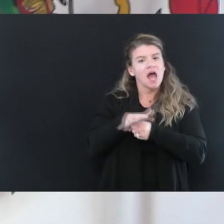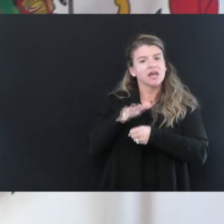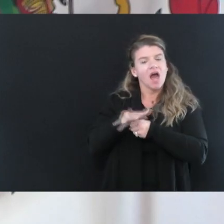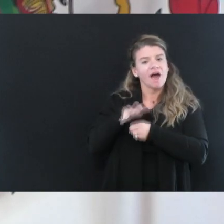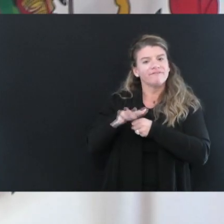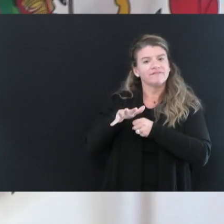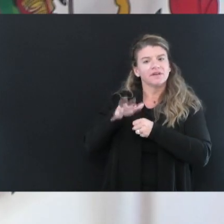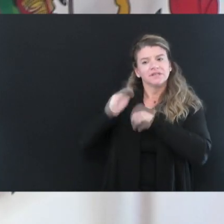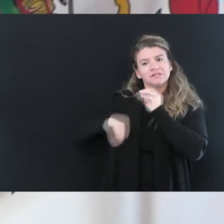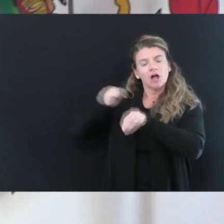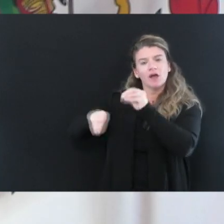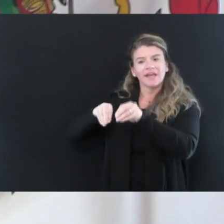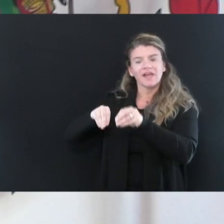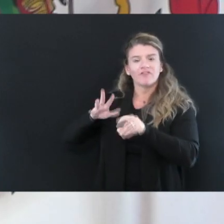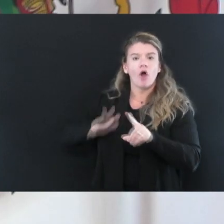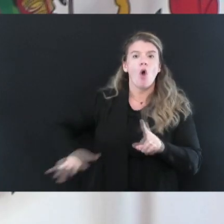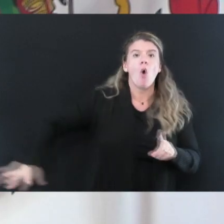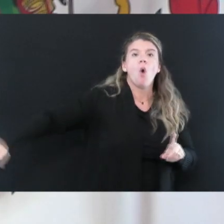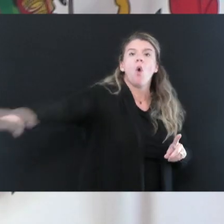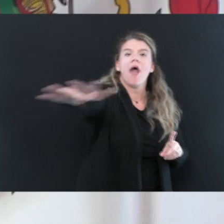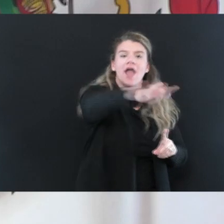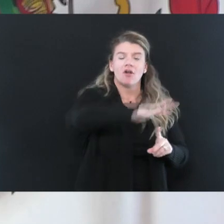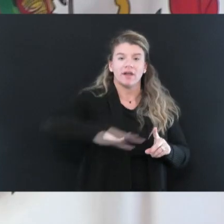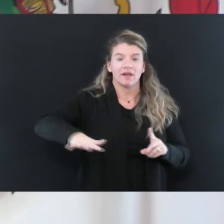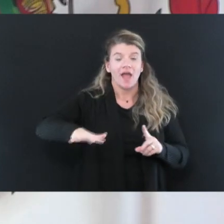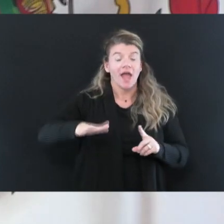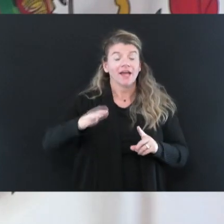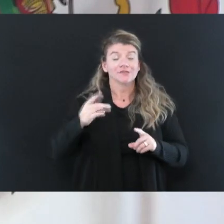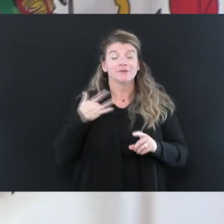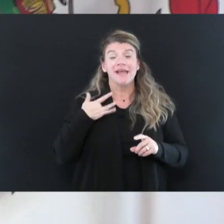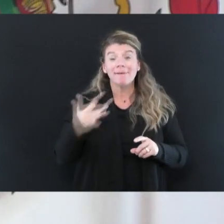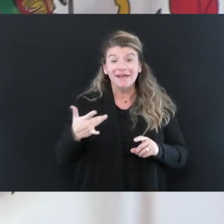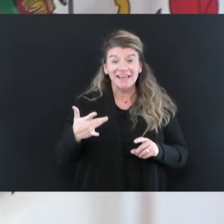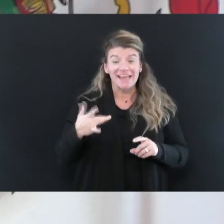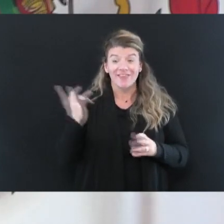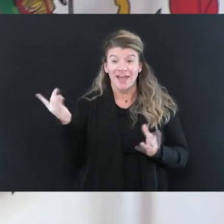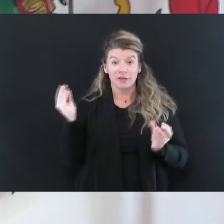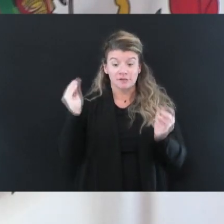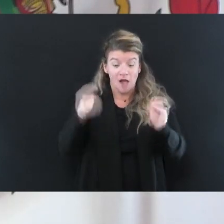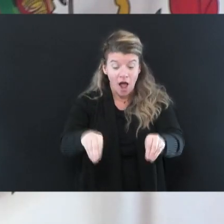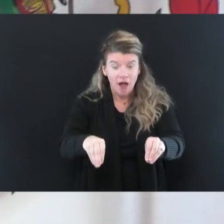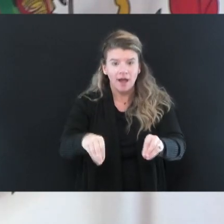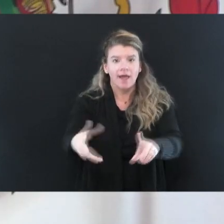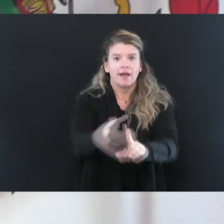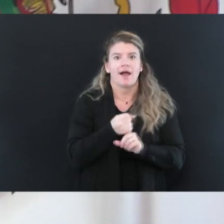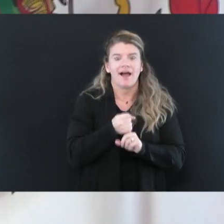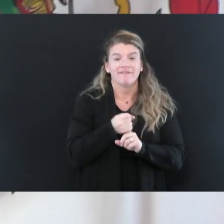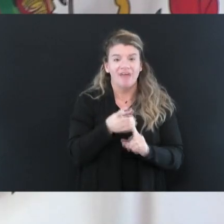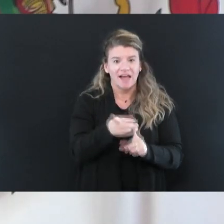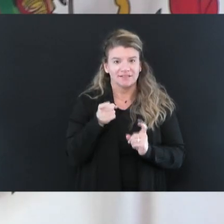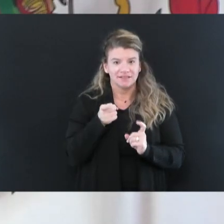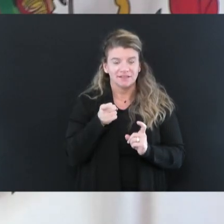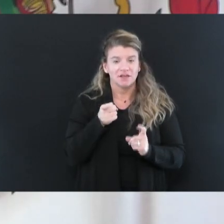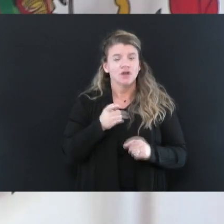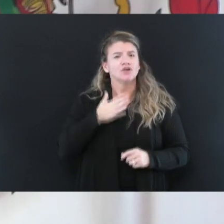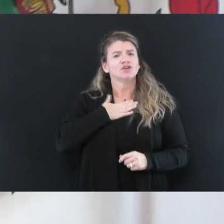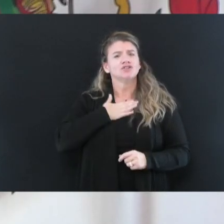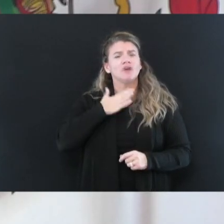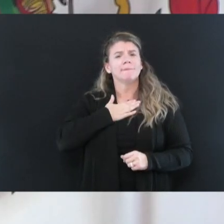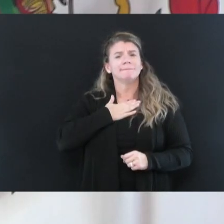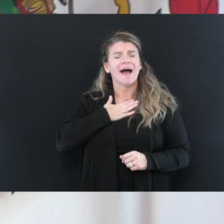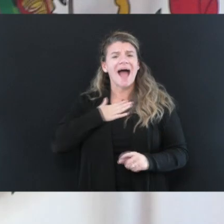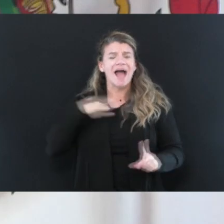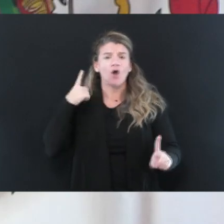the stream. And so therefore a lot of the fish get caught very, very quickly. And what we want to do is have